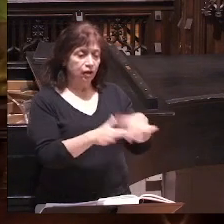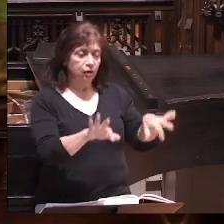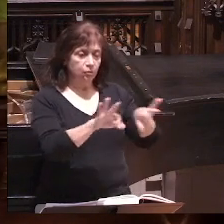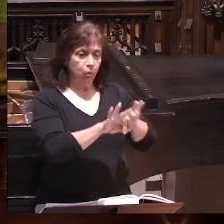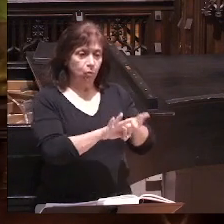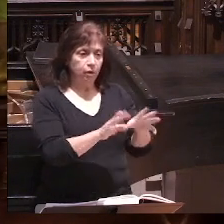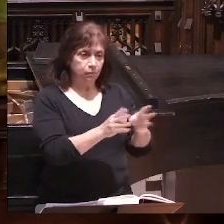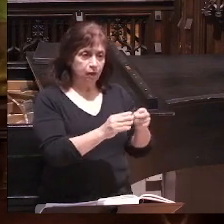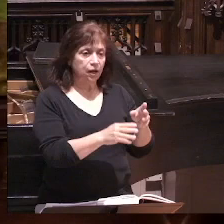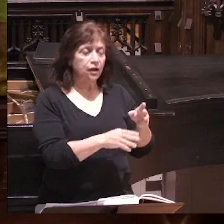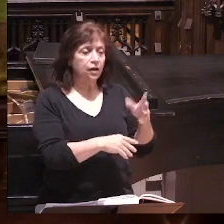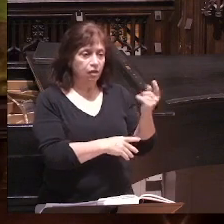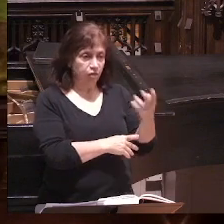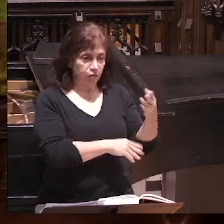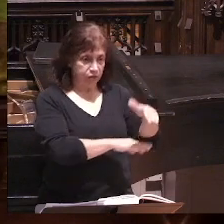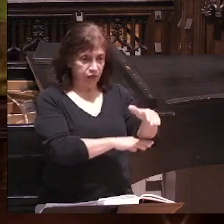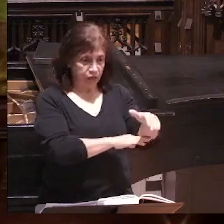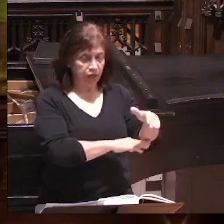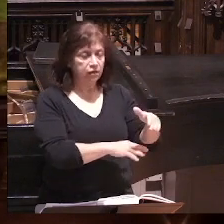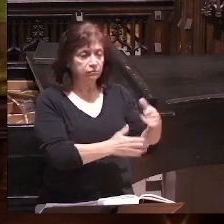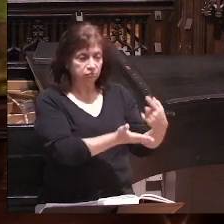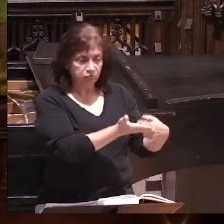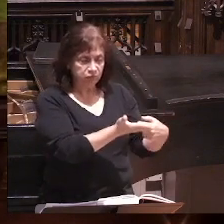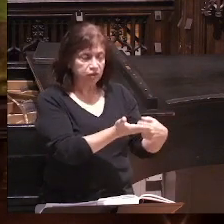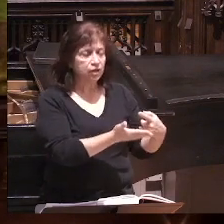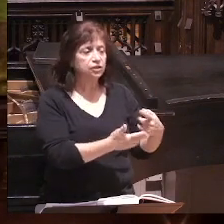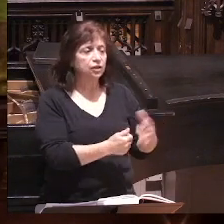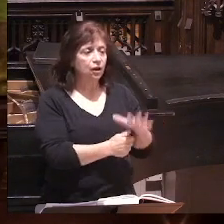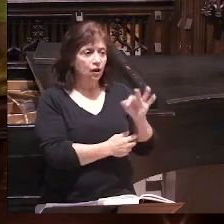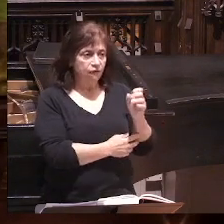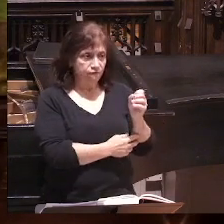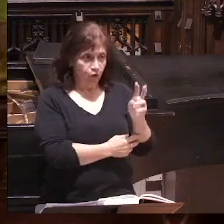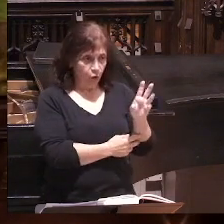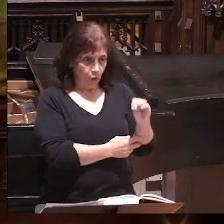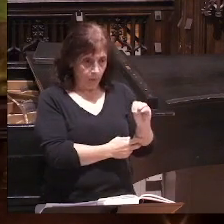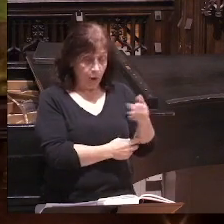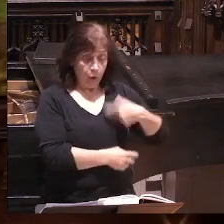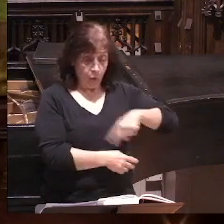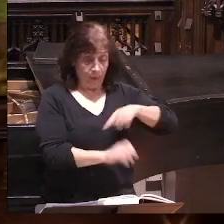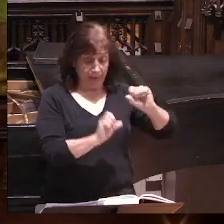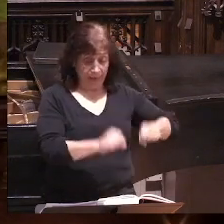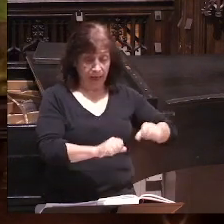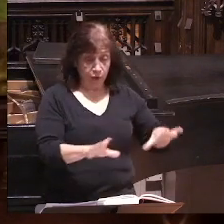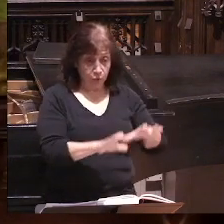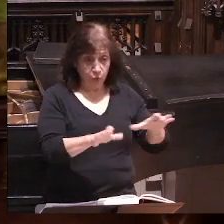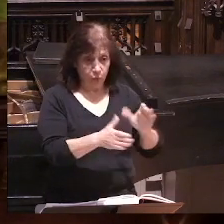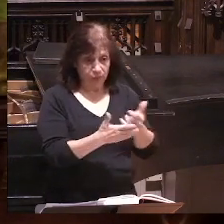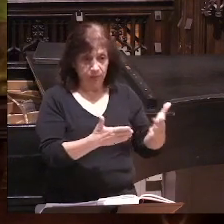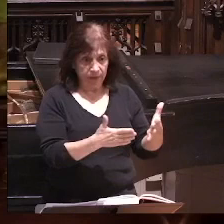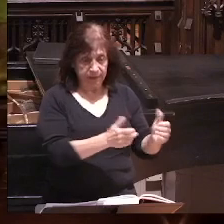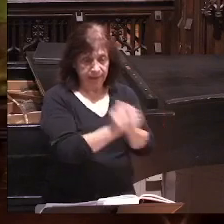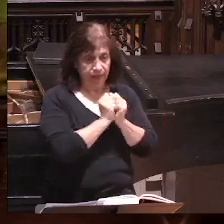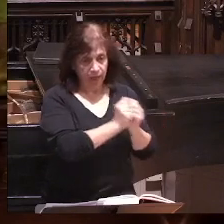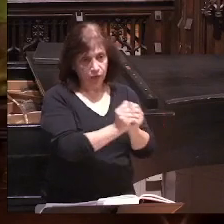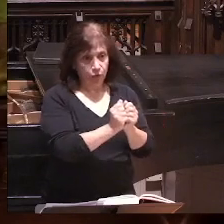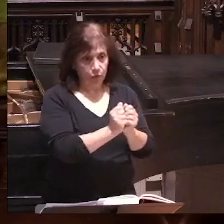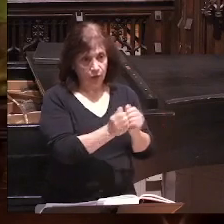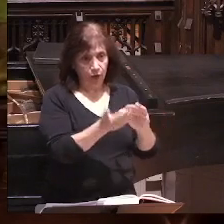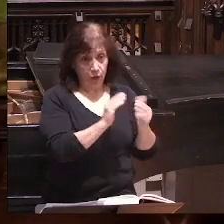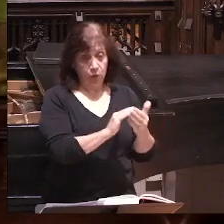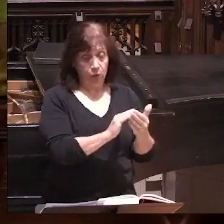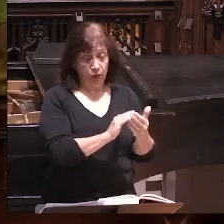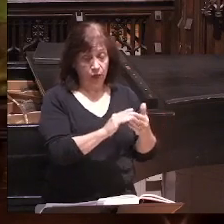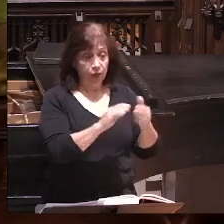important forum on Thursday evening comes in. We can do something. As a community, we can show